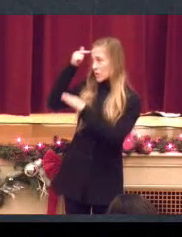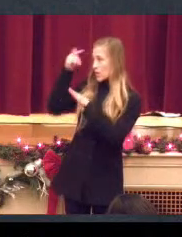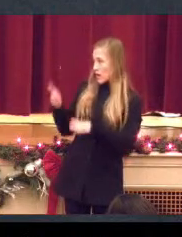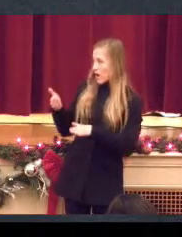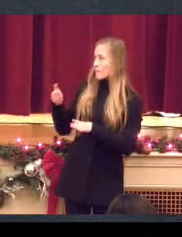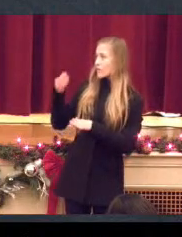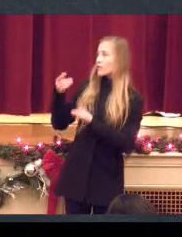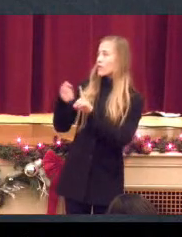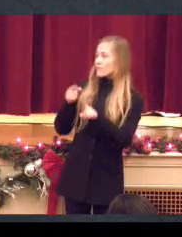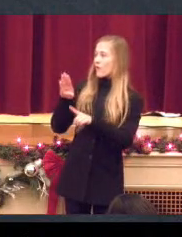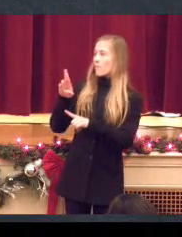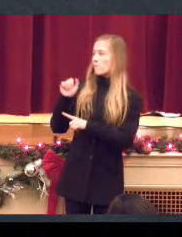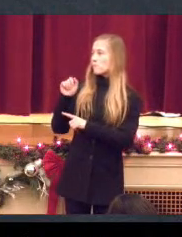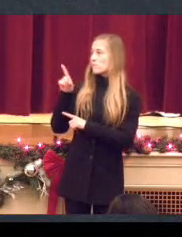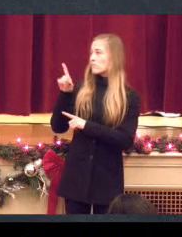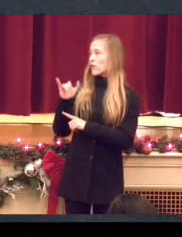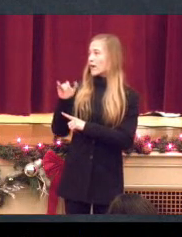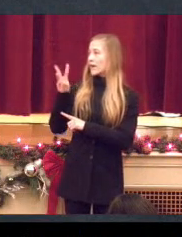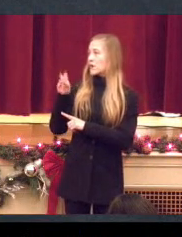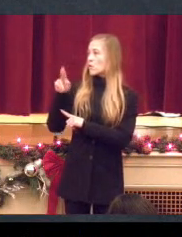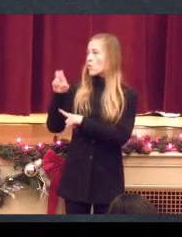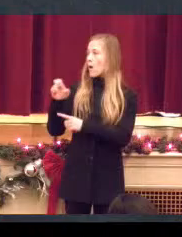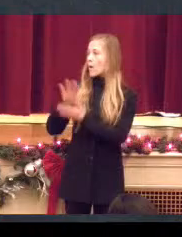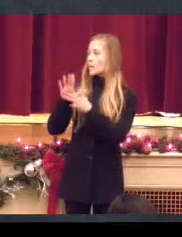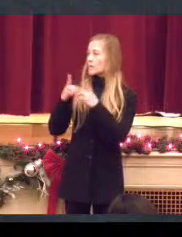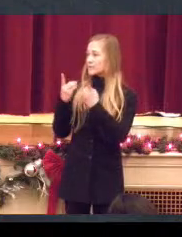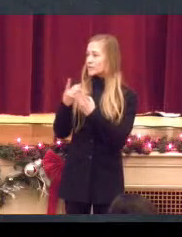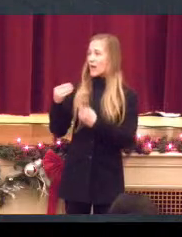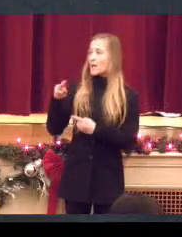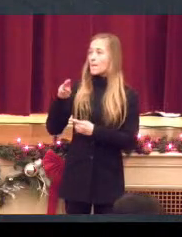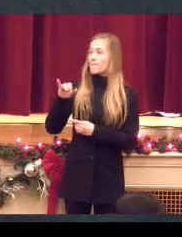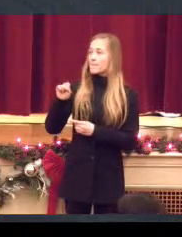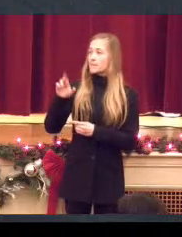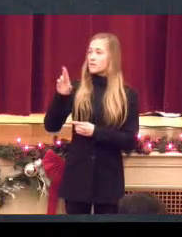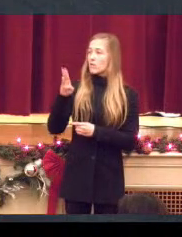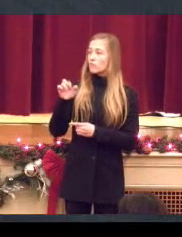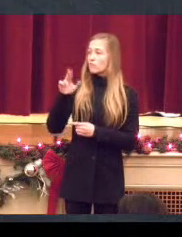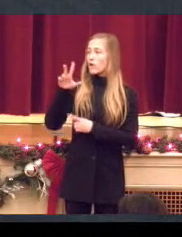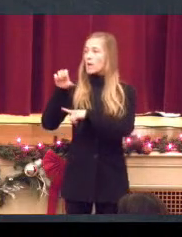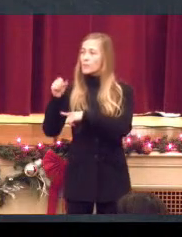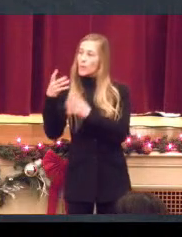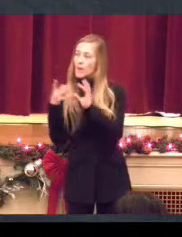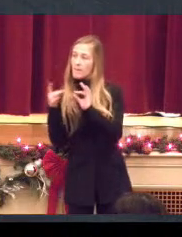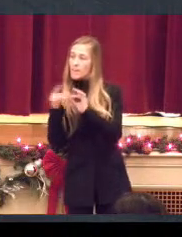of the Brandywine School District. And I know Ms. Roberts wanted to say just a few words.